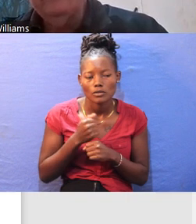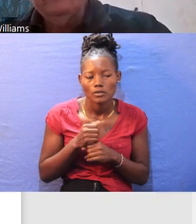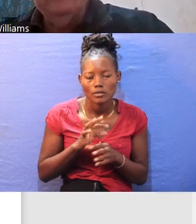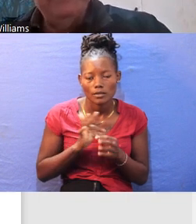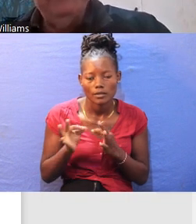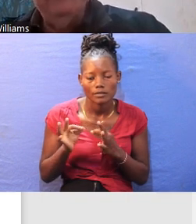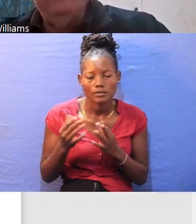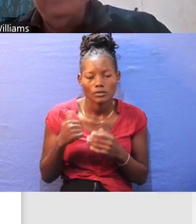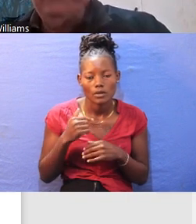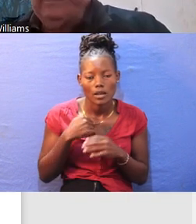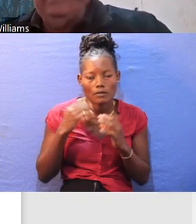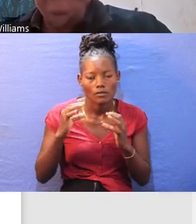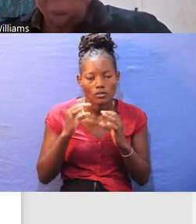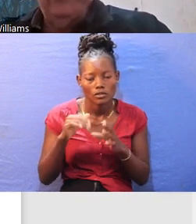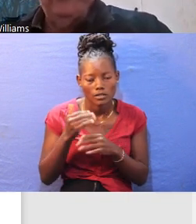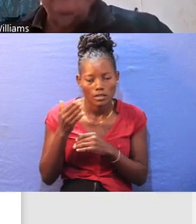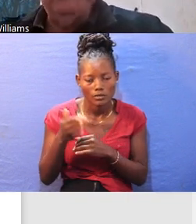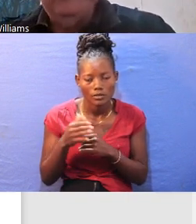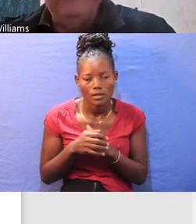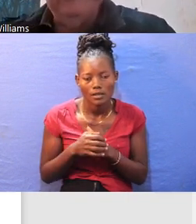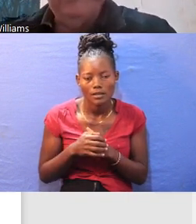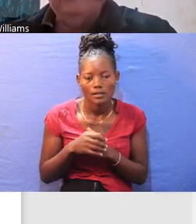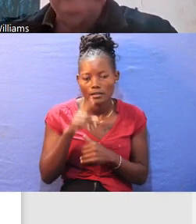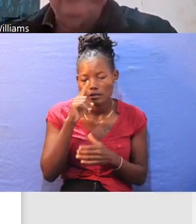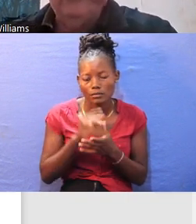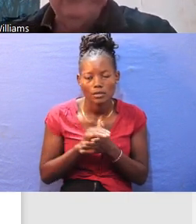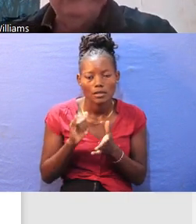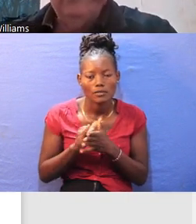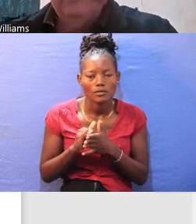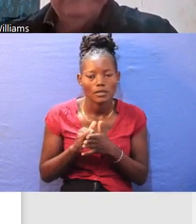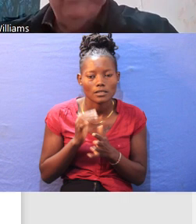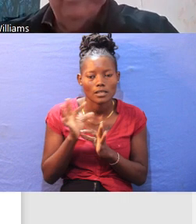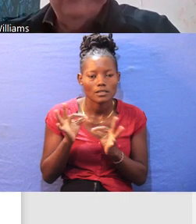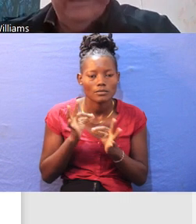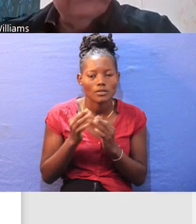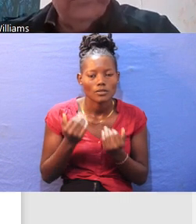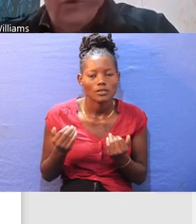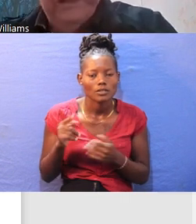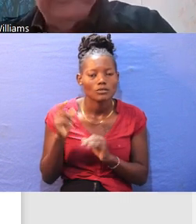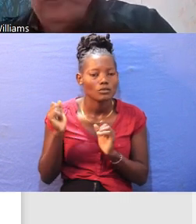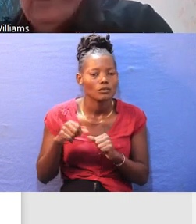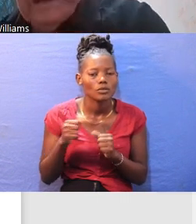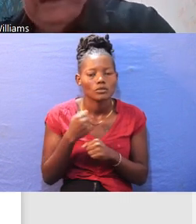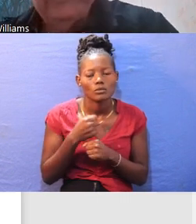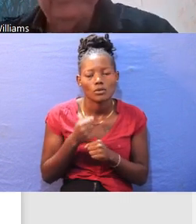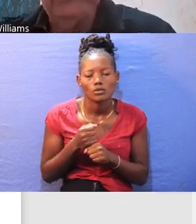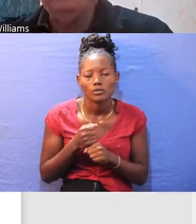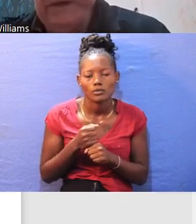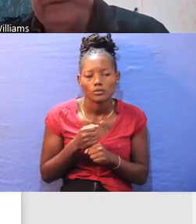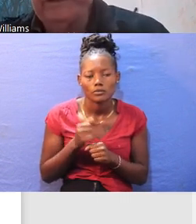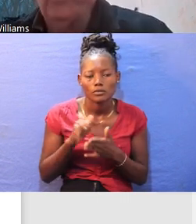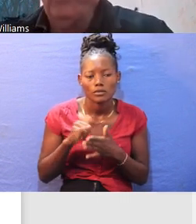there, they believe that there are specific things you can do that correlates directly